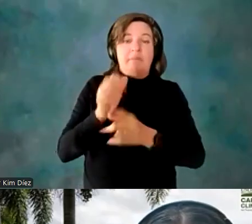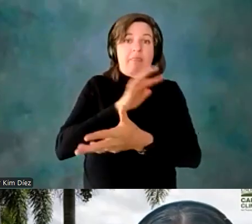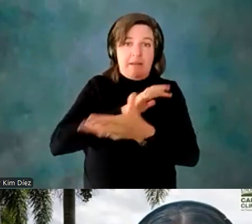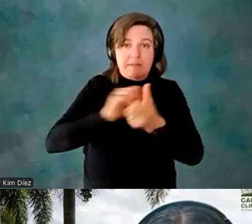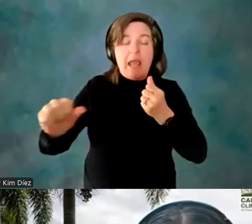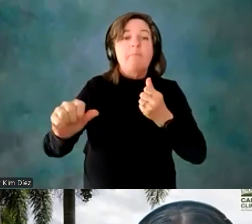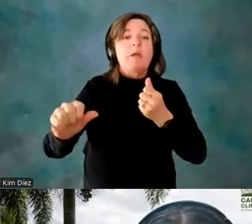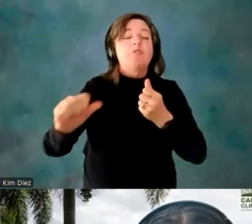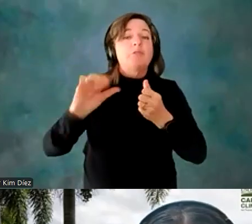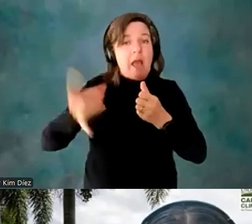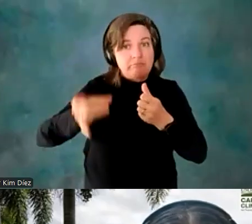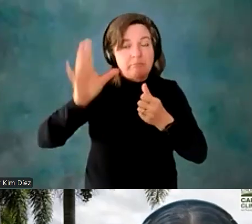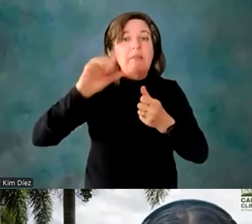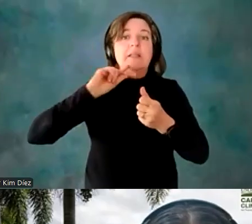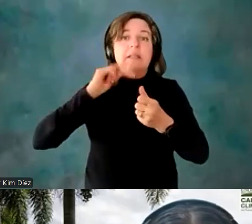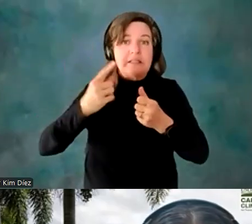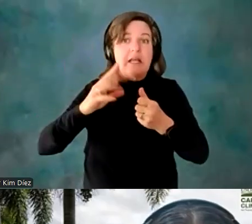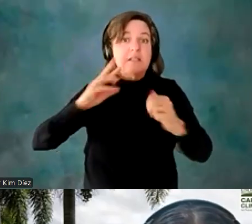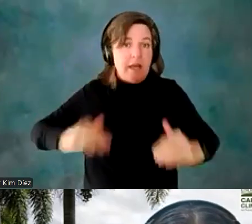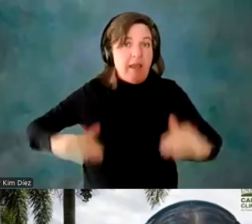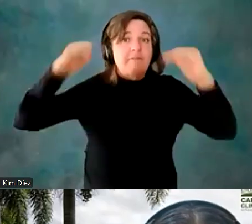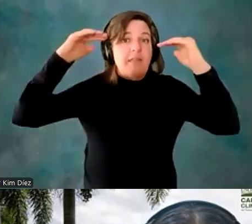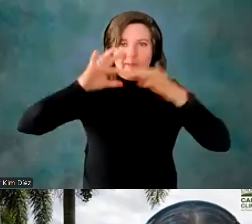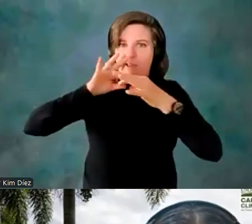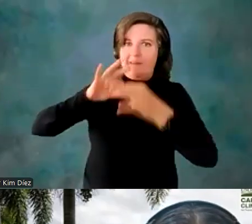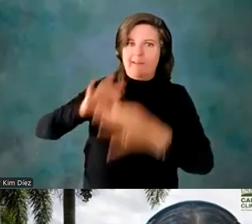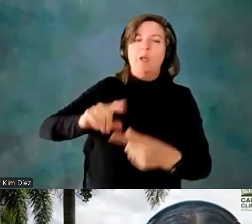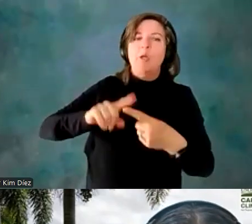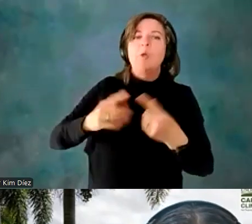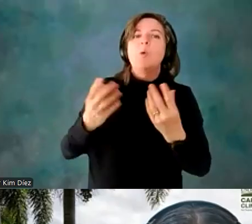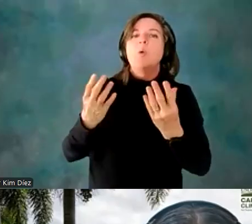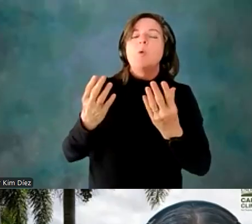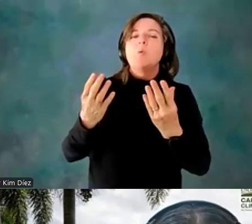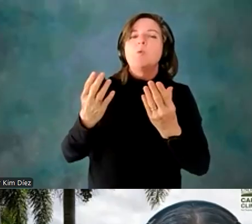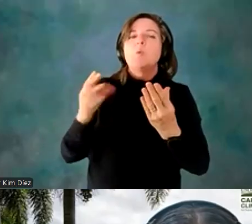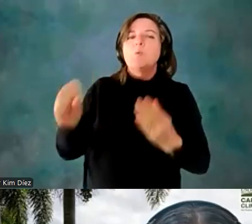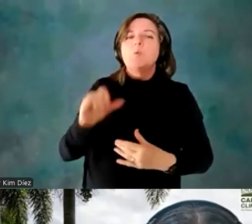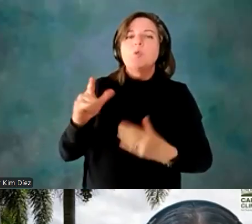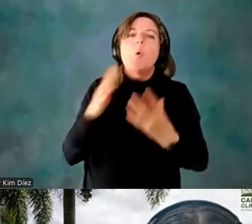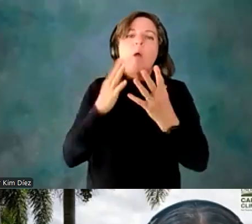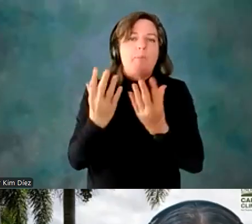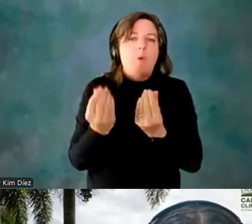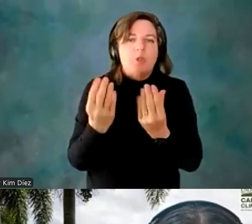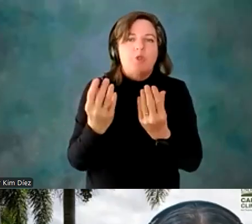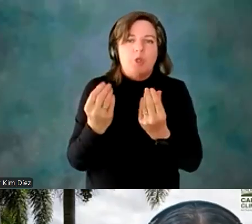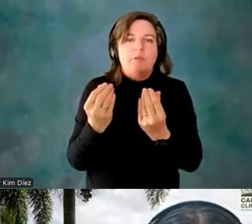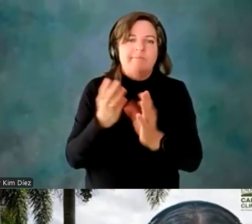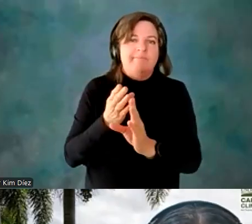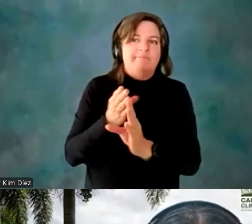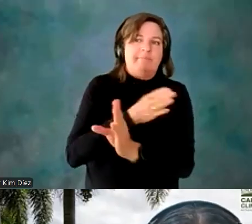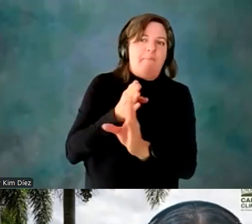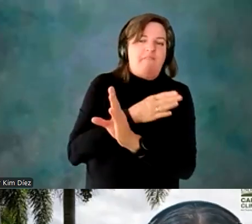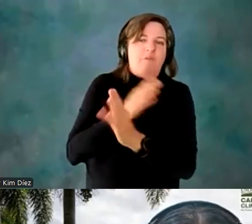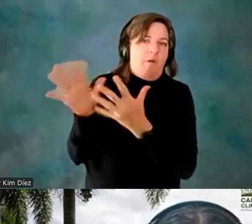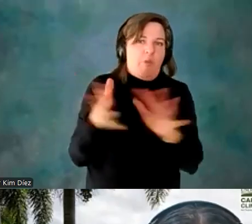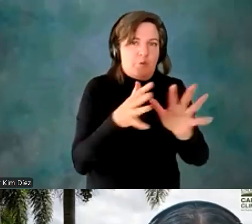flood was entirely related to soil moisture, antecedent soil moisture. And he